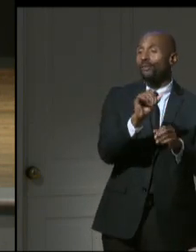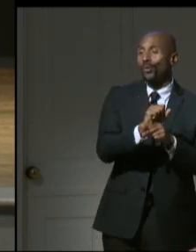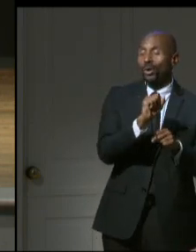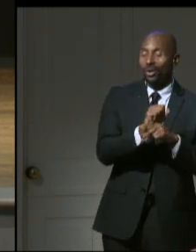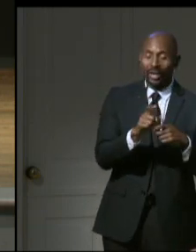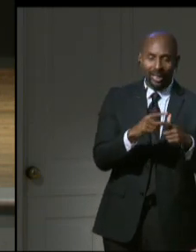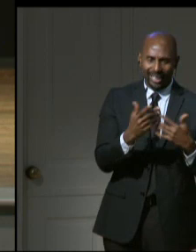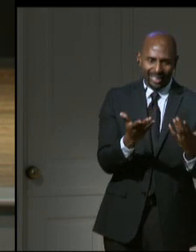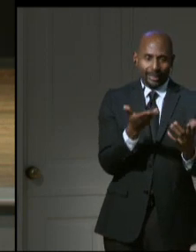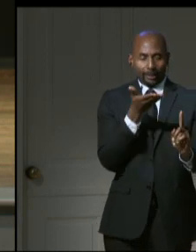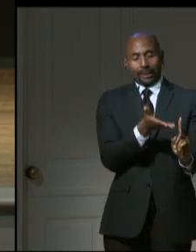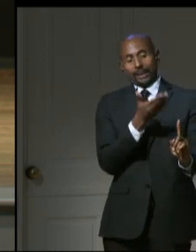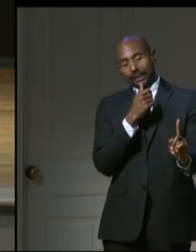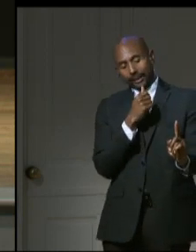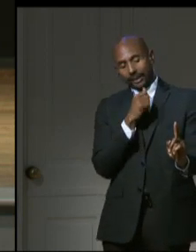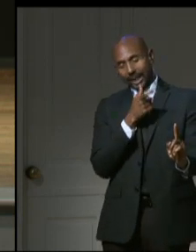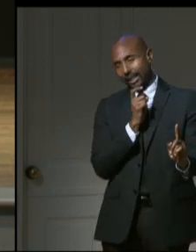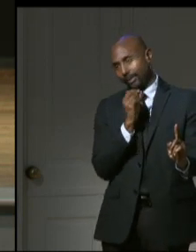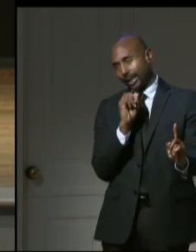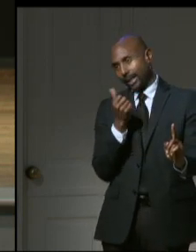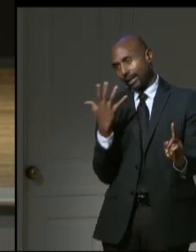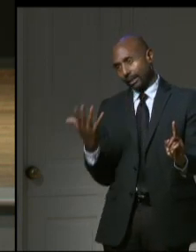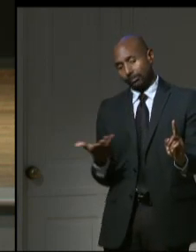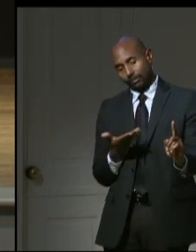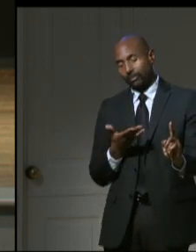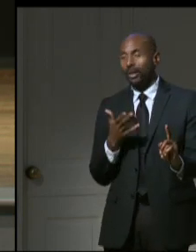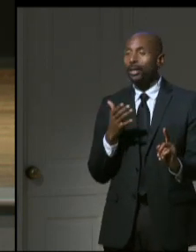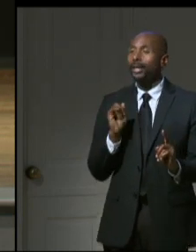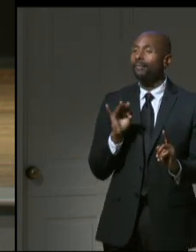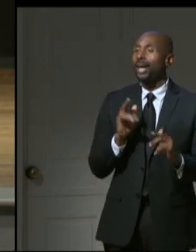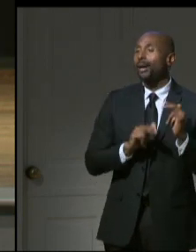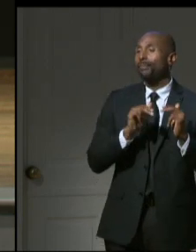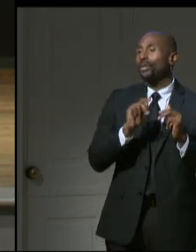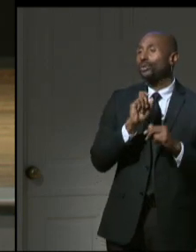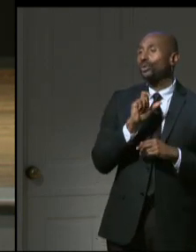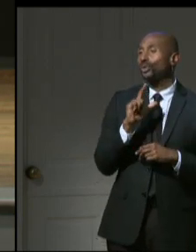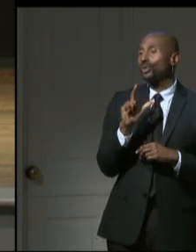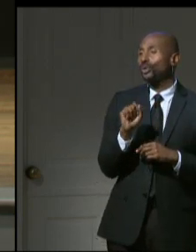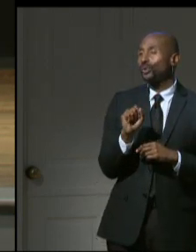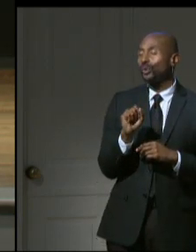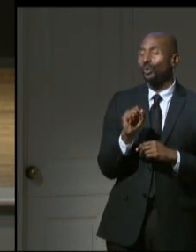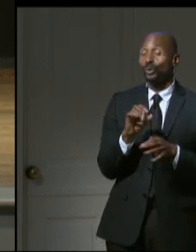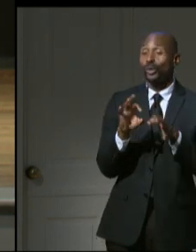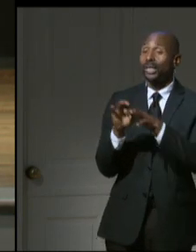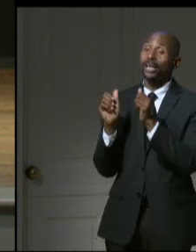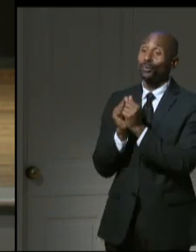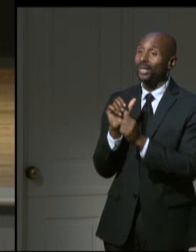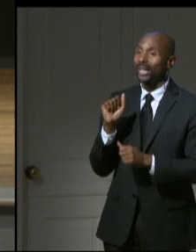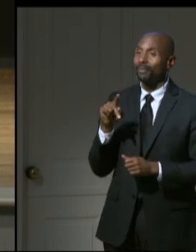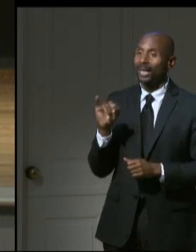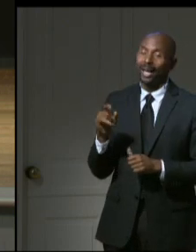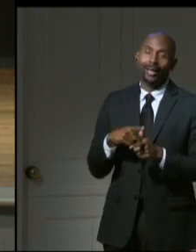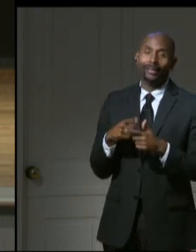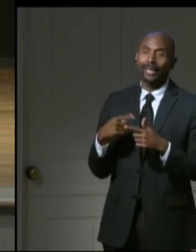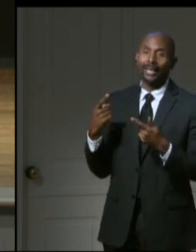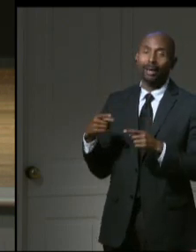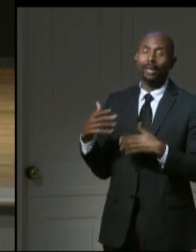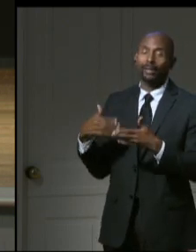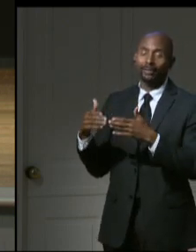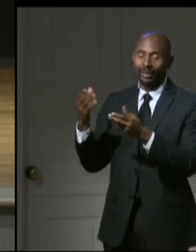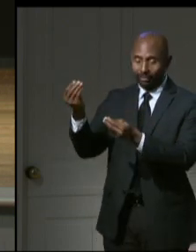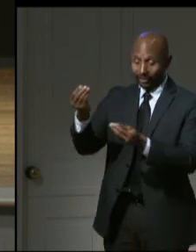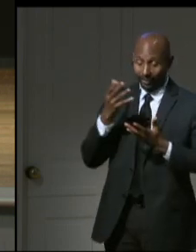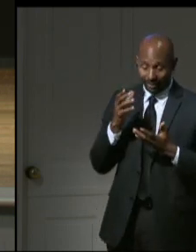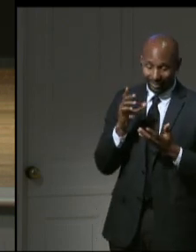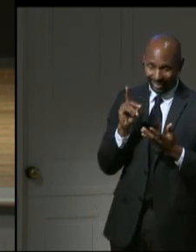out to give me anything, like building tools to connect to an API, and then I get data back,